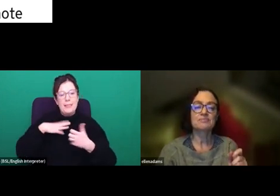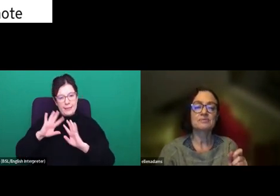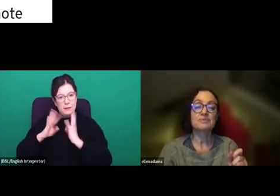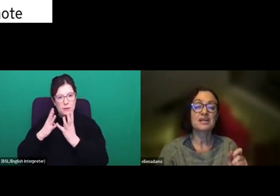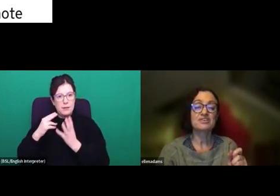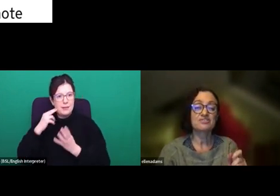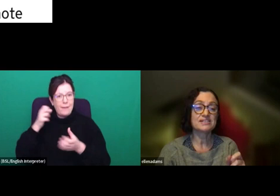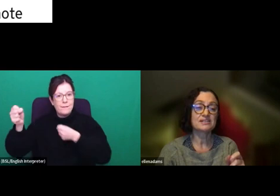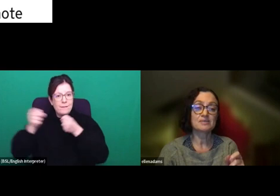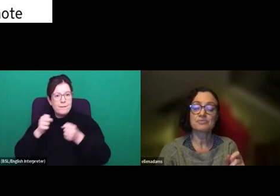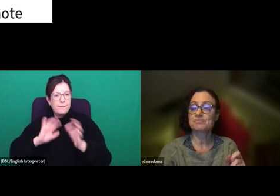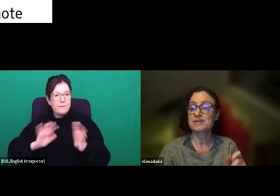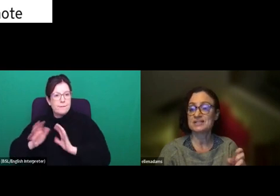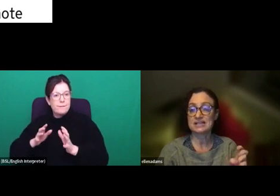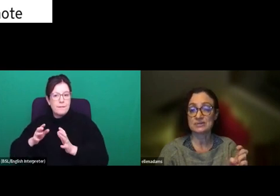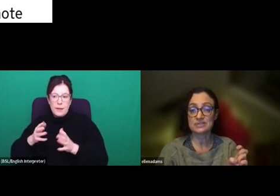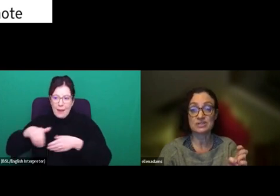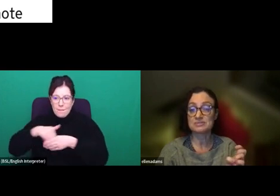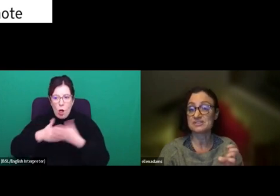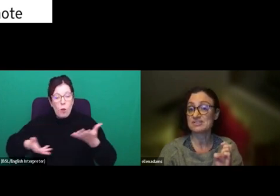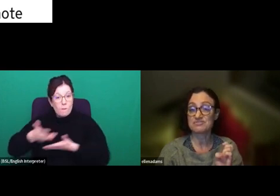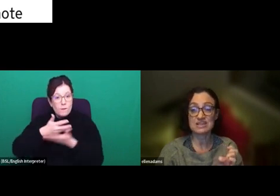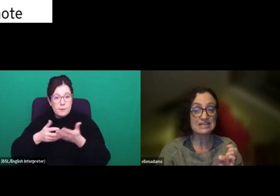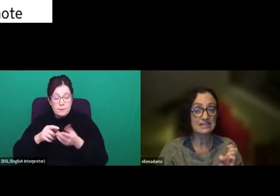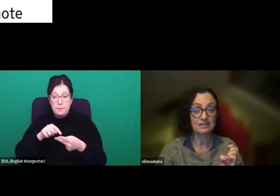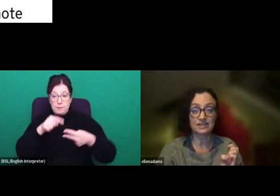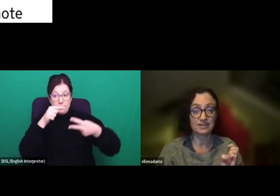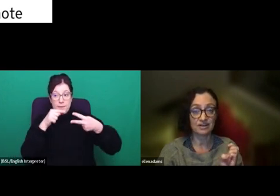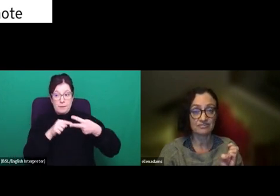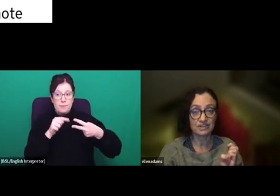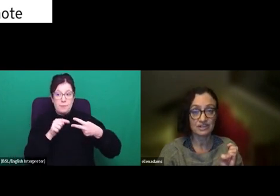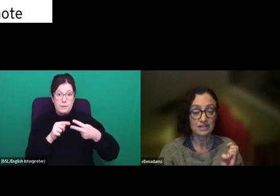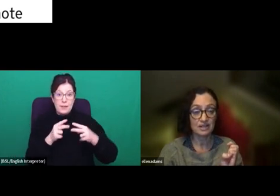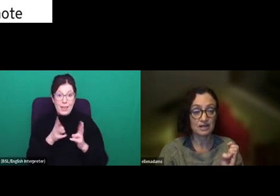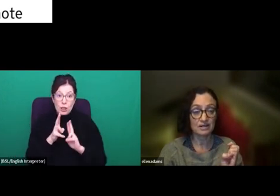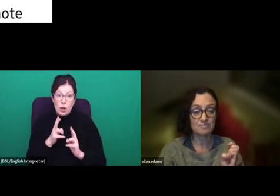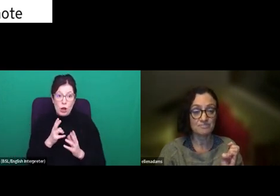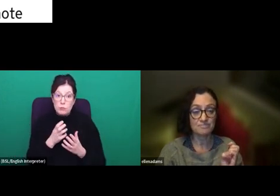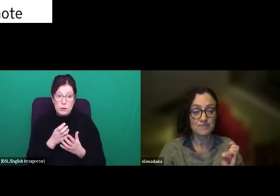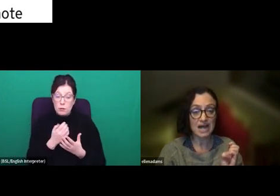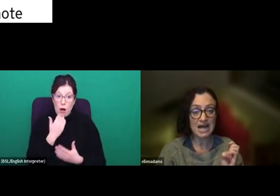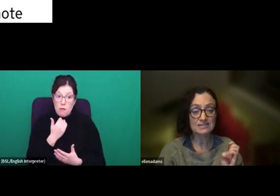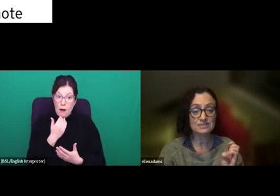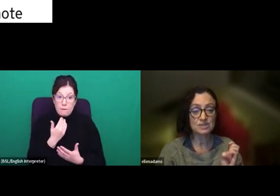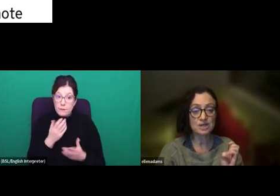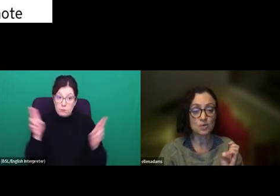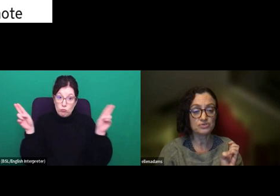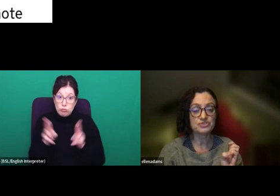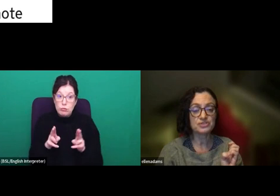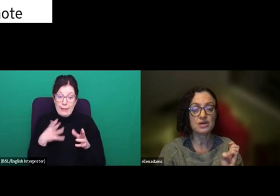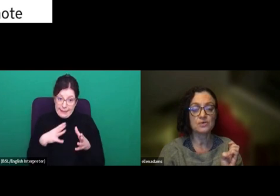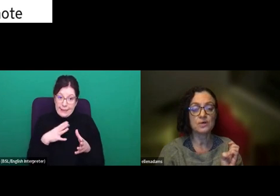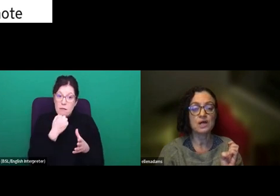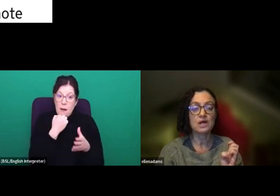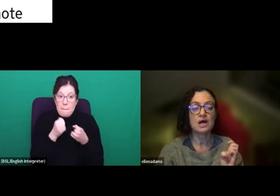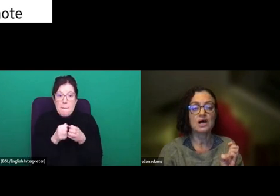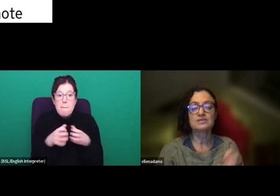Examining how government might increase the number of BSL interpreters, there really aren't enough. And